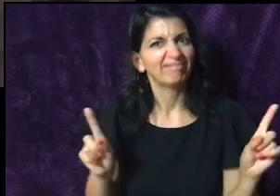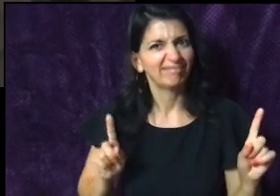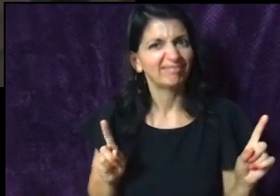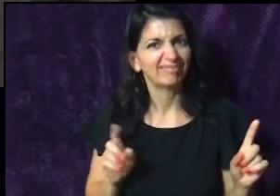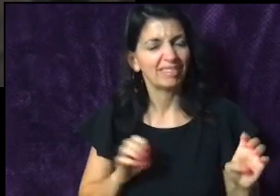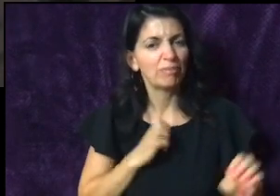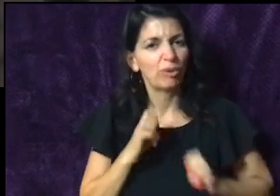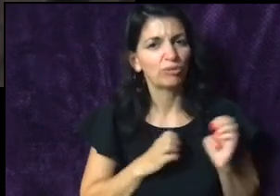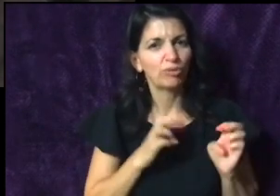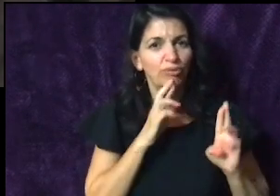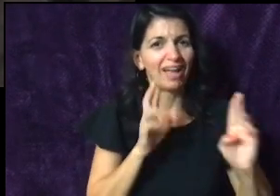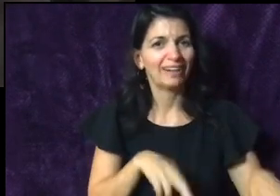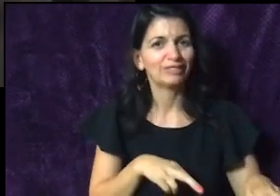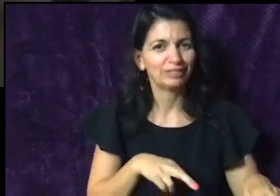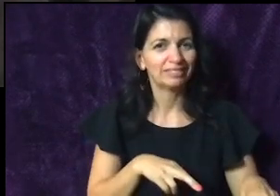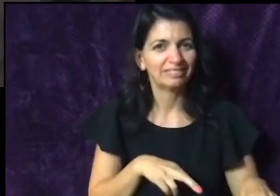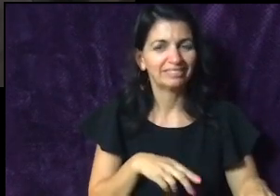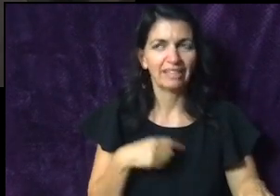intended, and that's